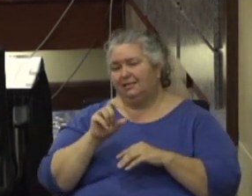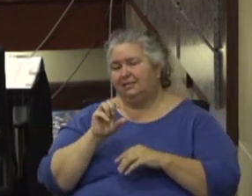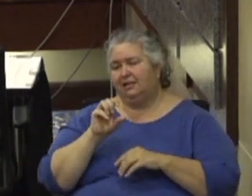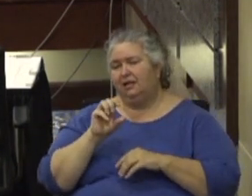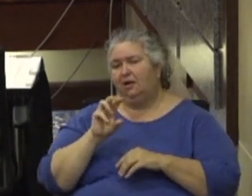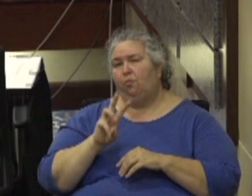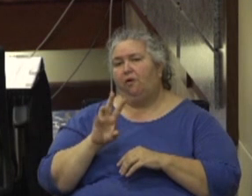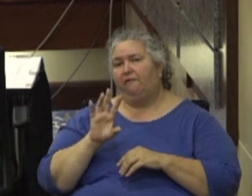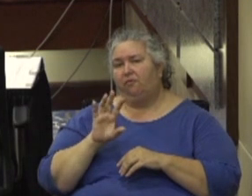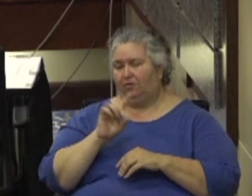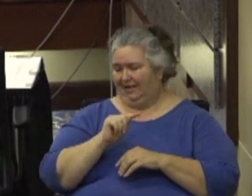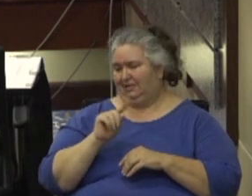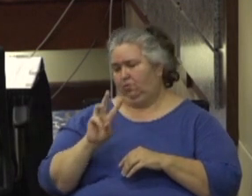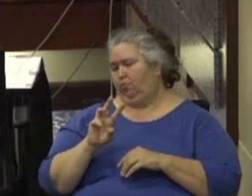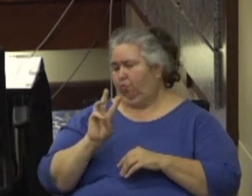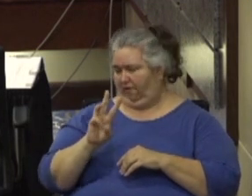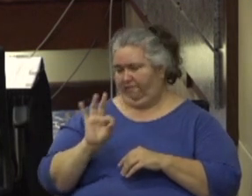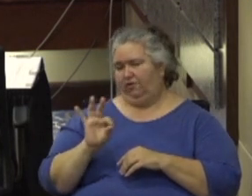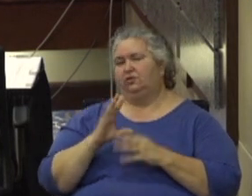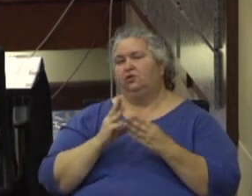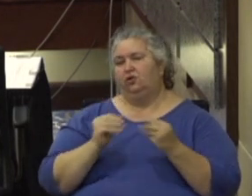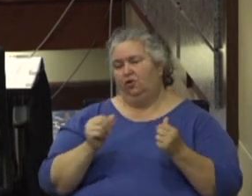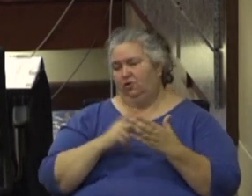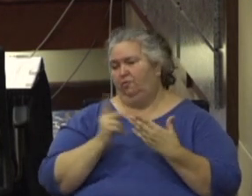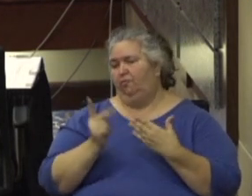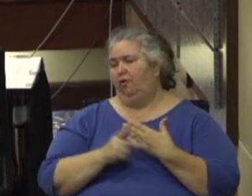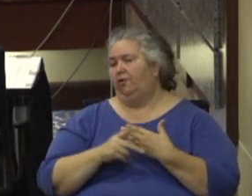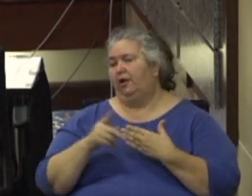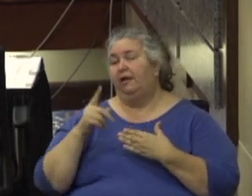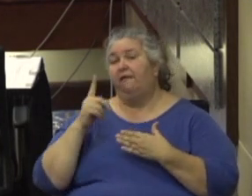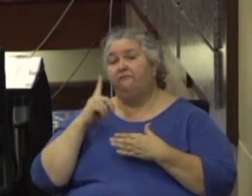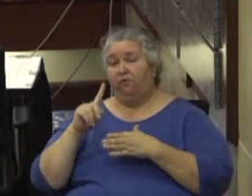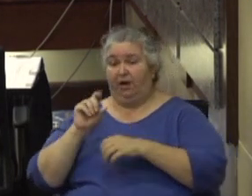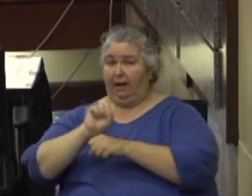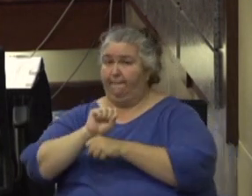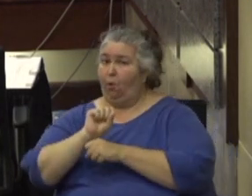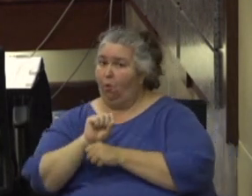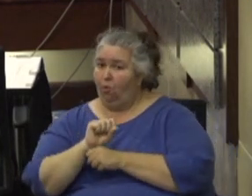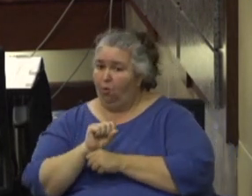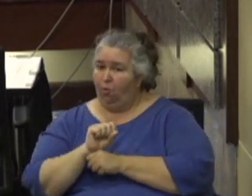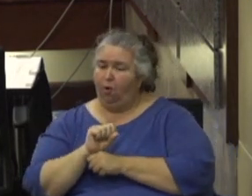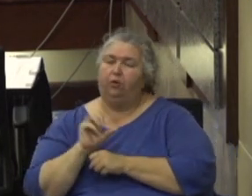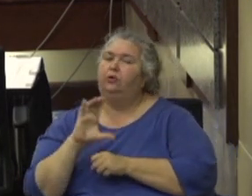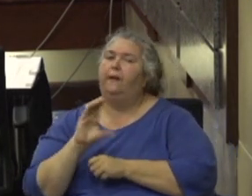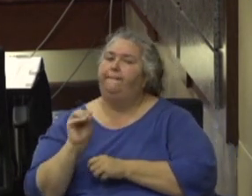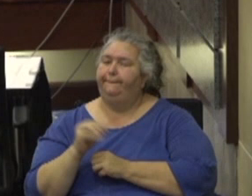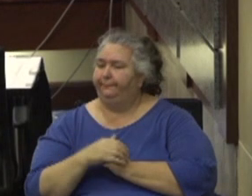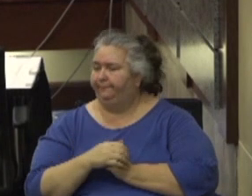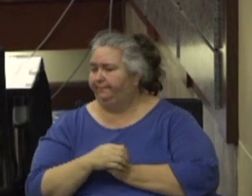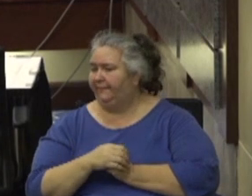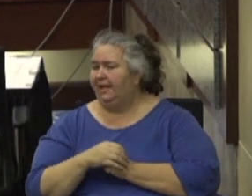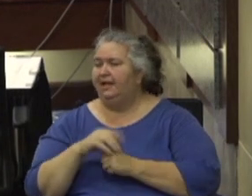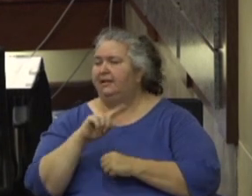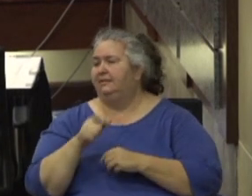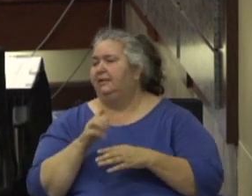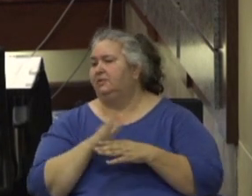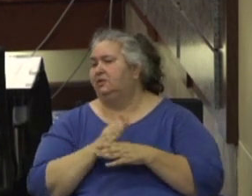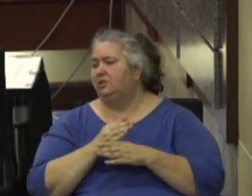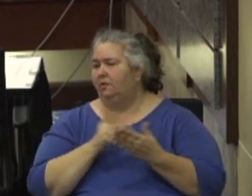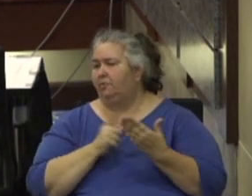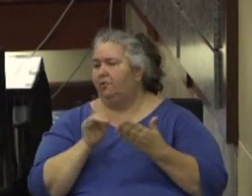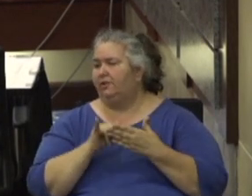Solution programs, which both are for the employer through the Texas Shared Work Program, which will